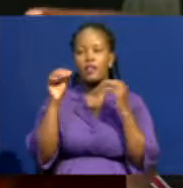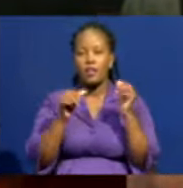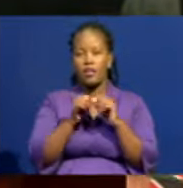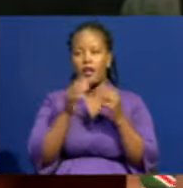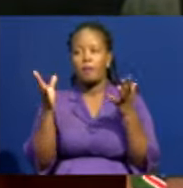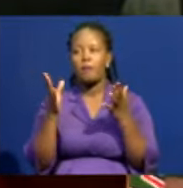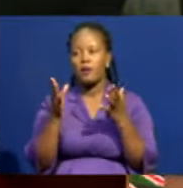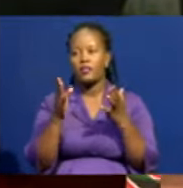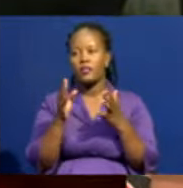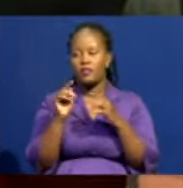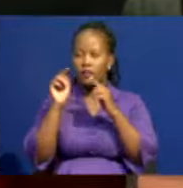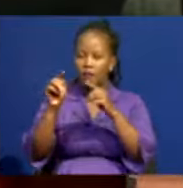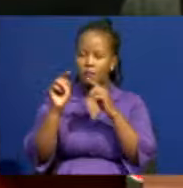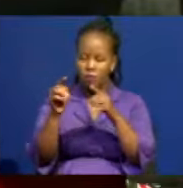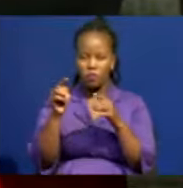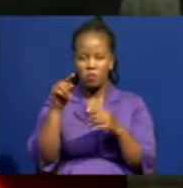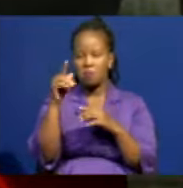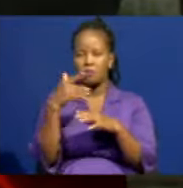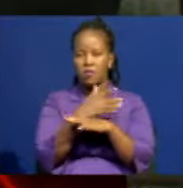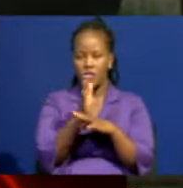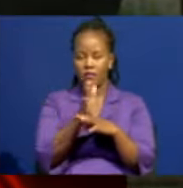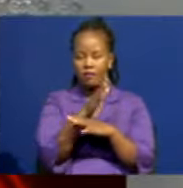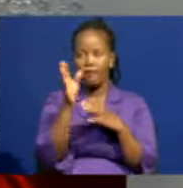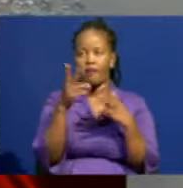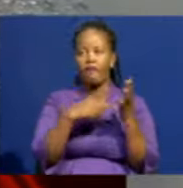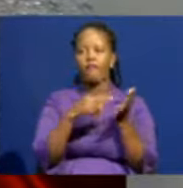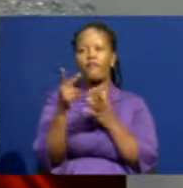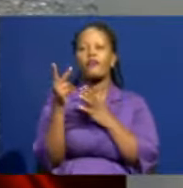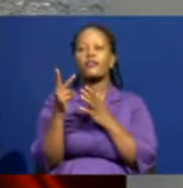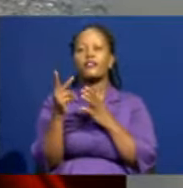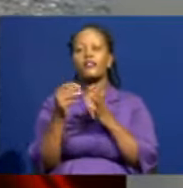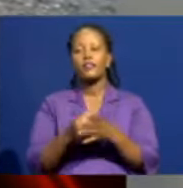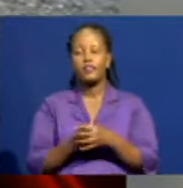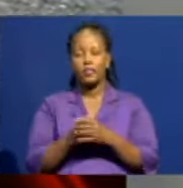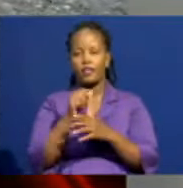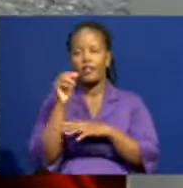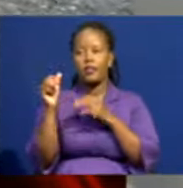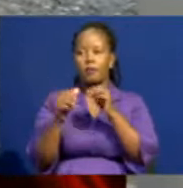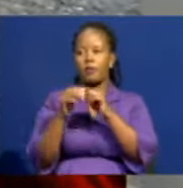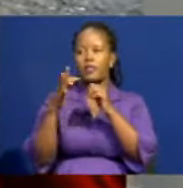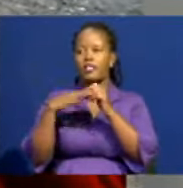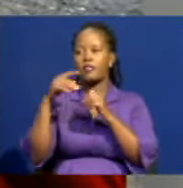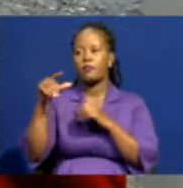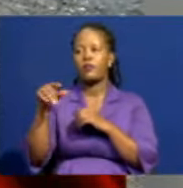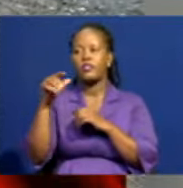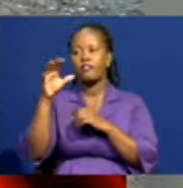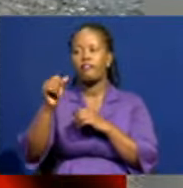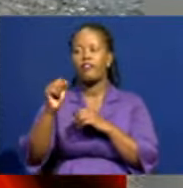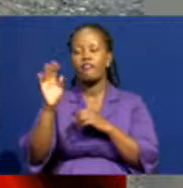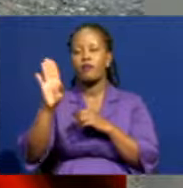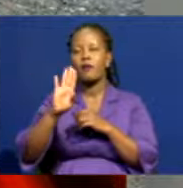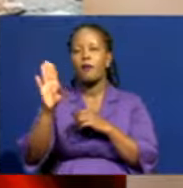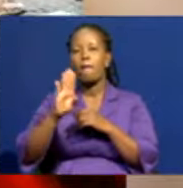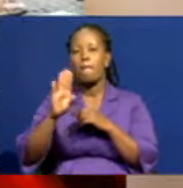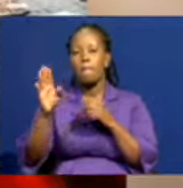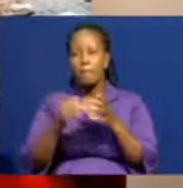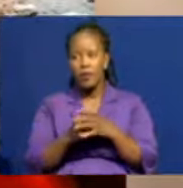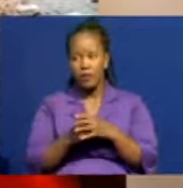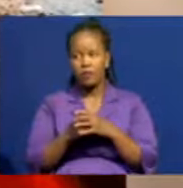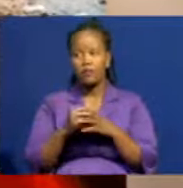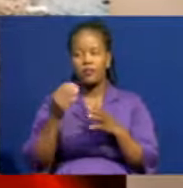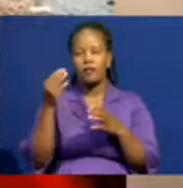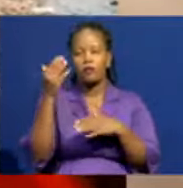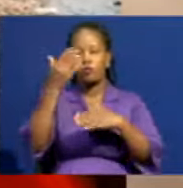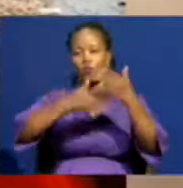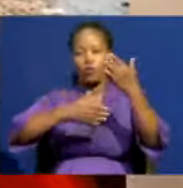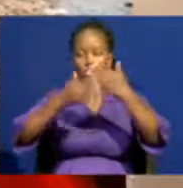of procurement fraud and irregular payment of 8.5 billion Kenya shillings in the